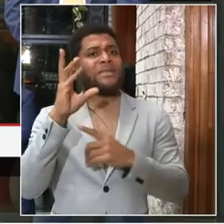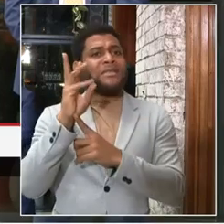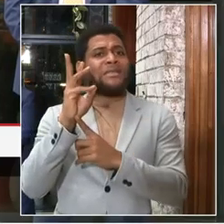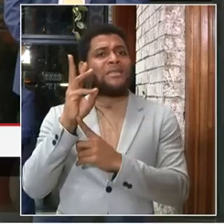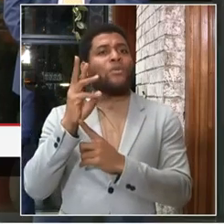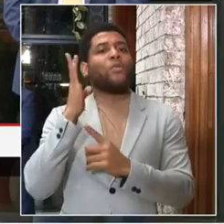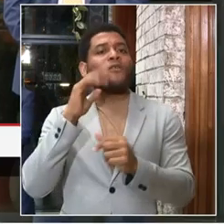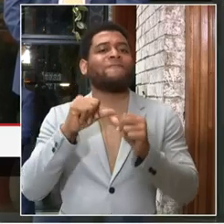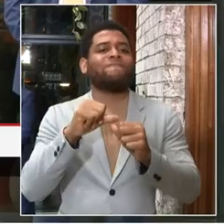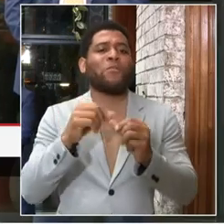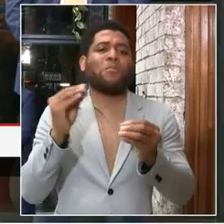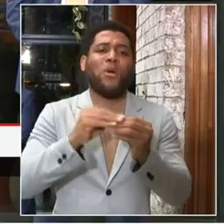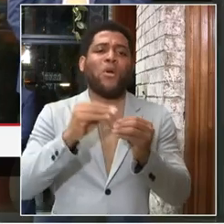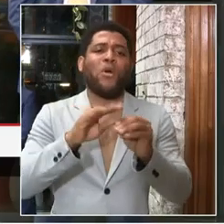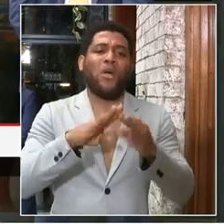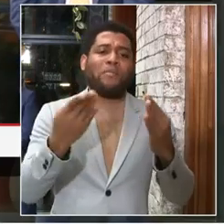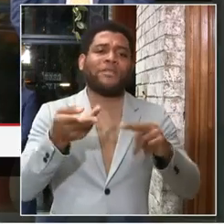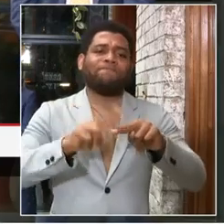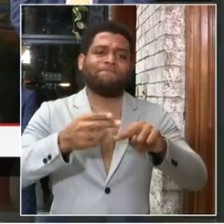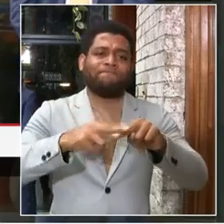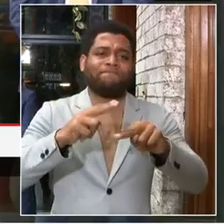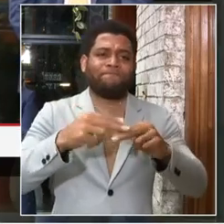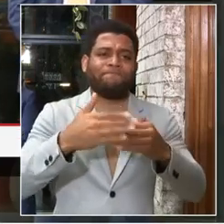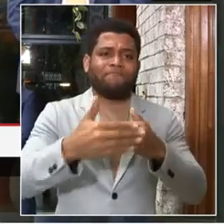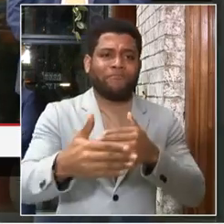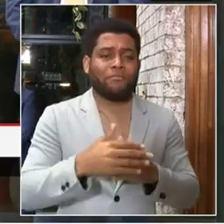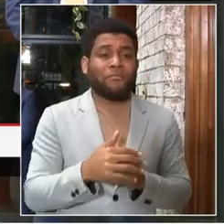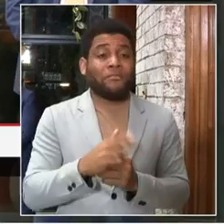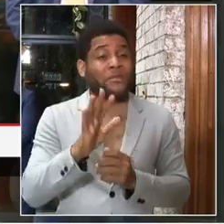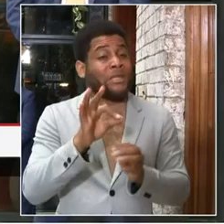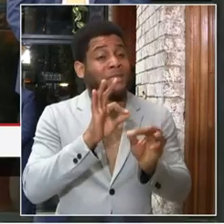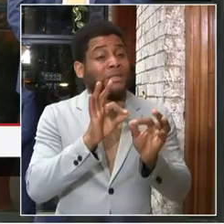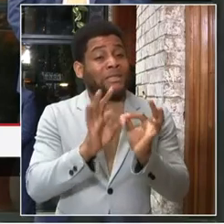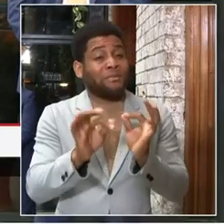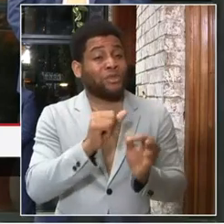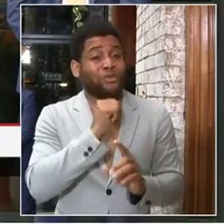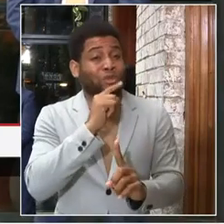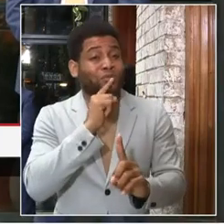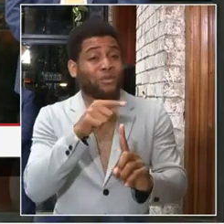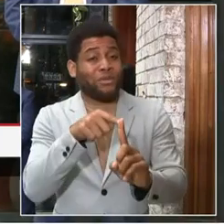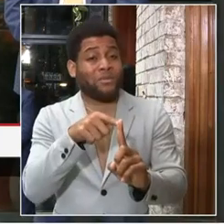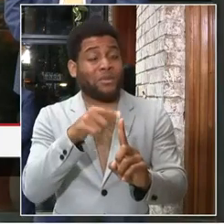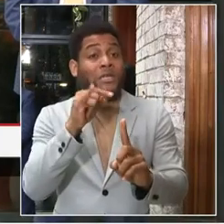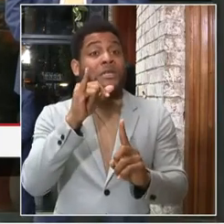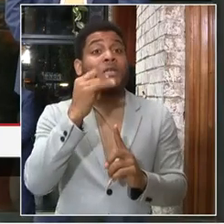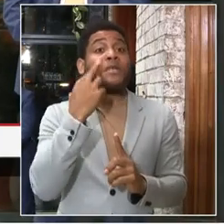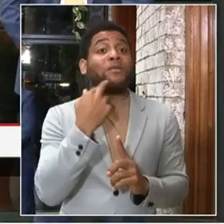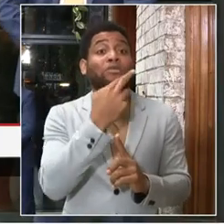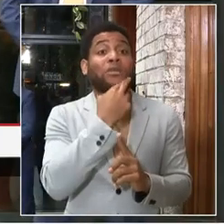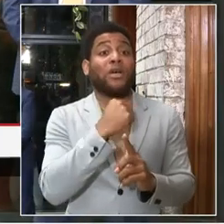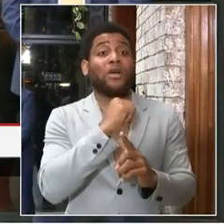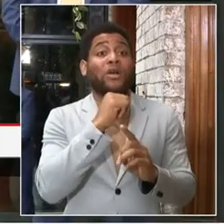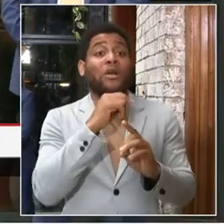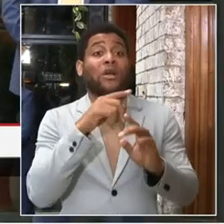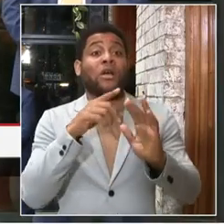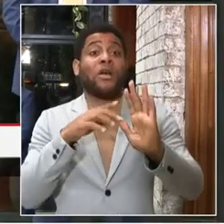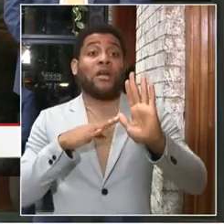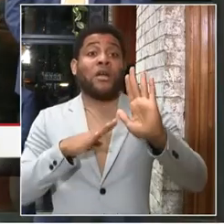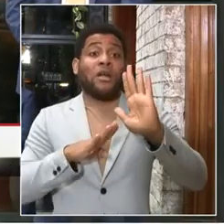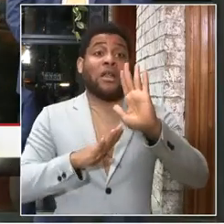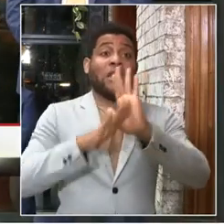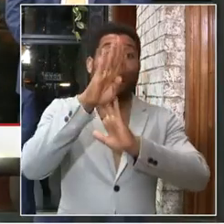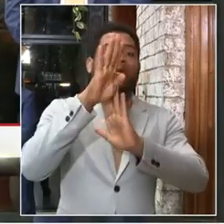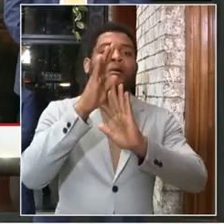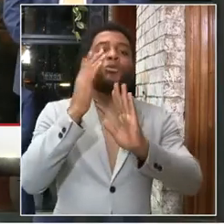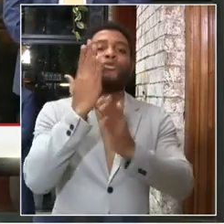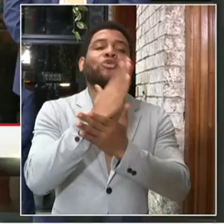D.C. So it's simply not true that restaurants aren't opening or thriving in Washington. Now, they have some hurdles,